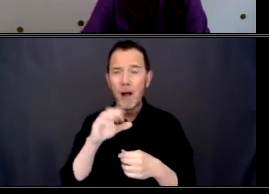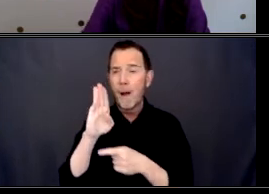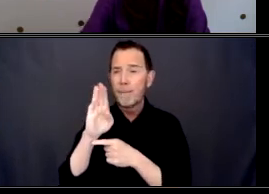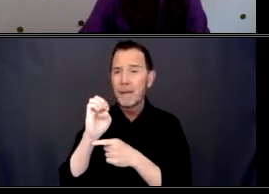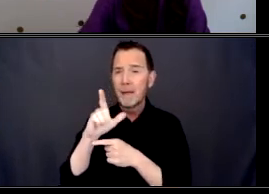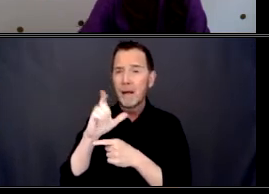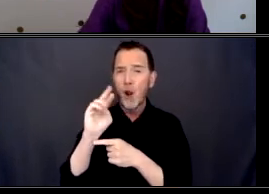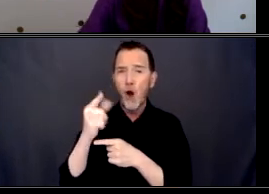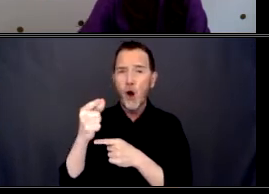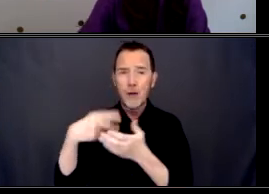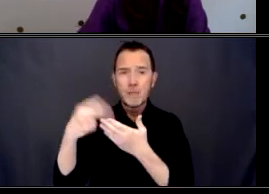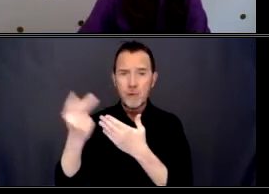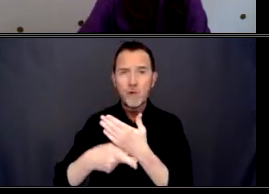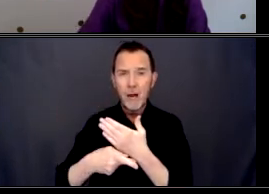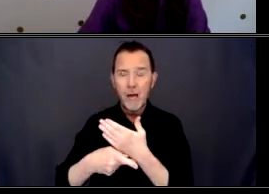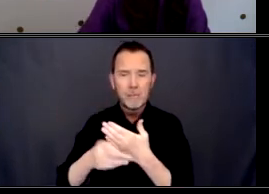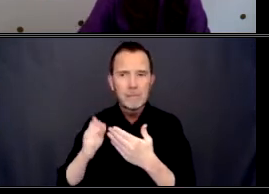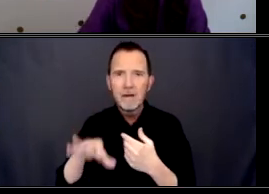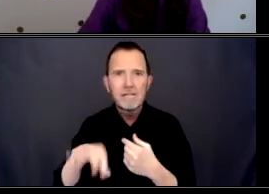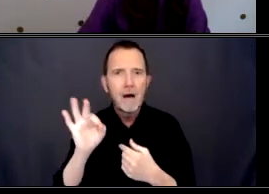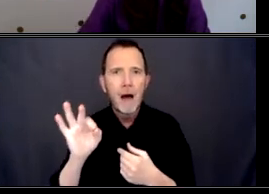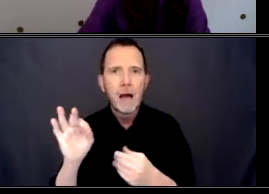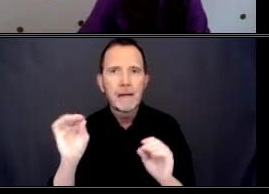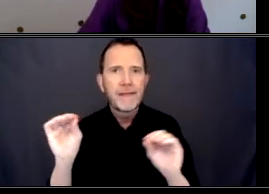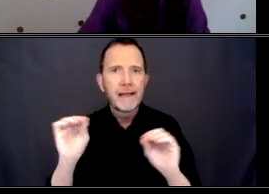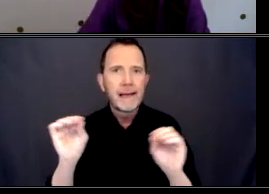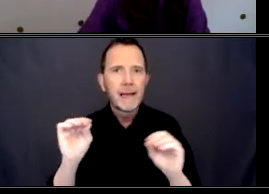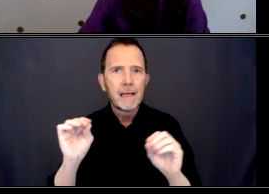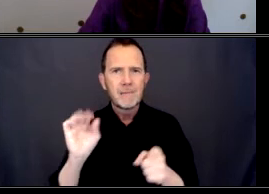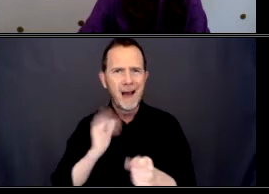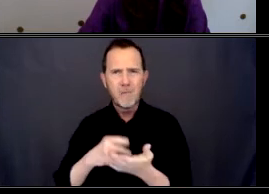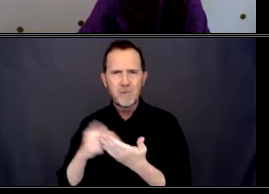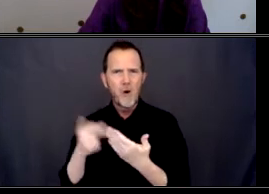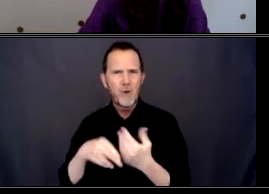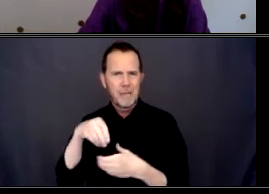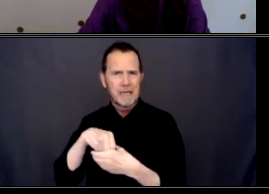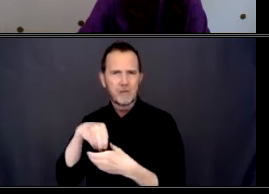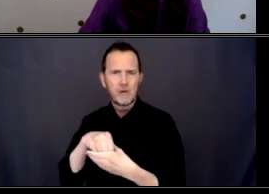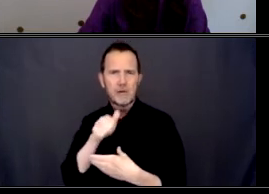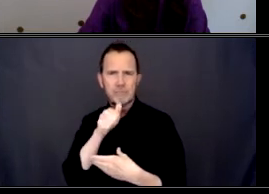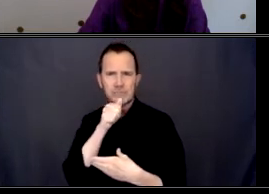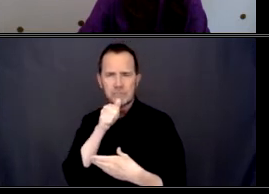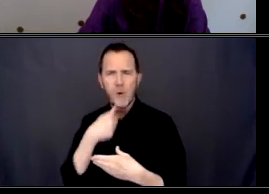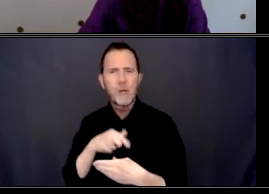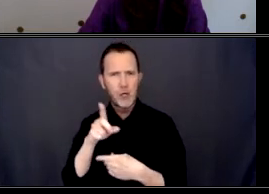up. It's nothing we advertise. It's just something we believe in.